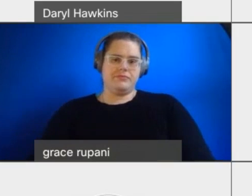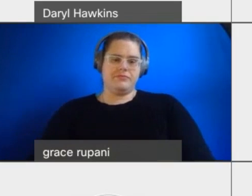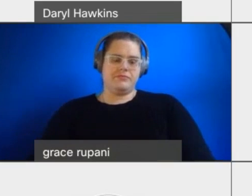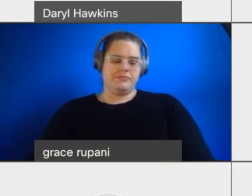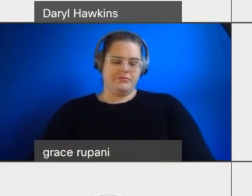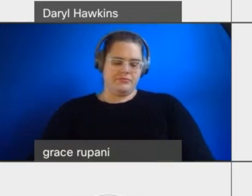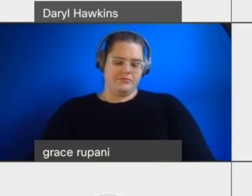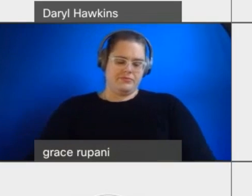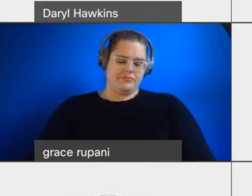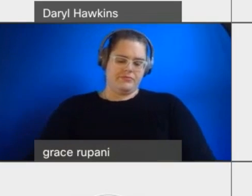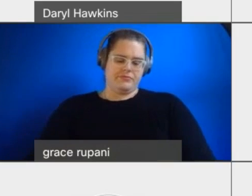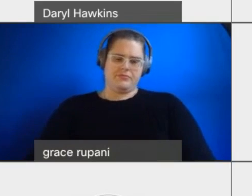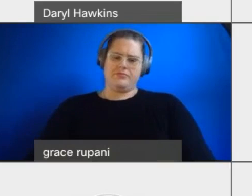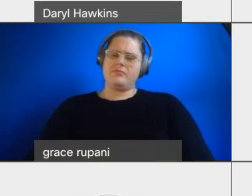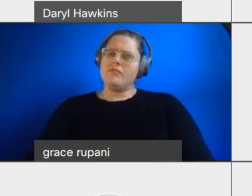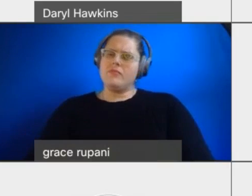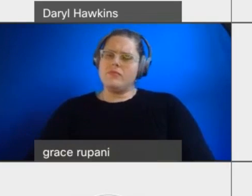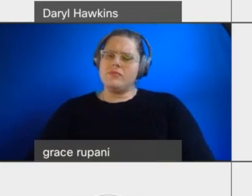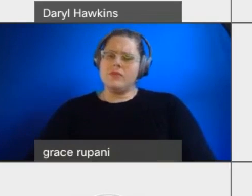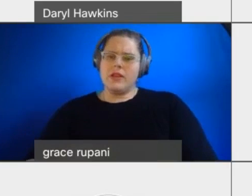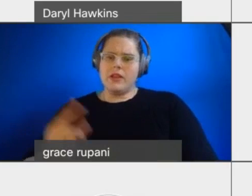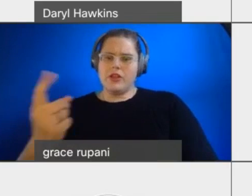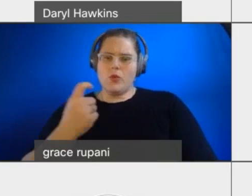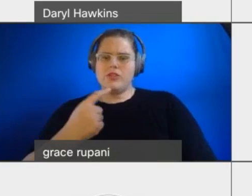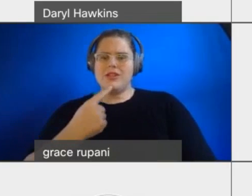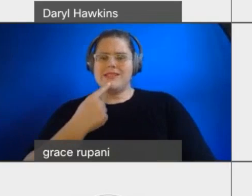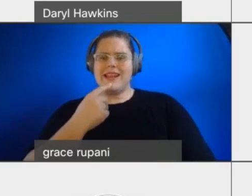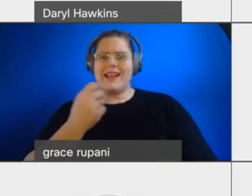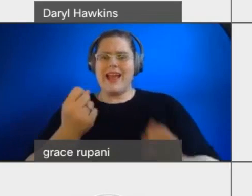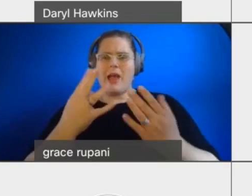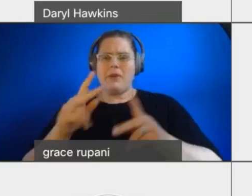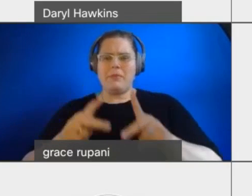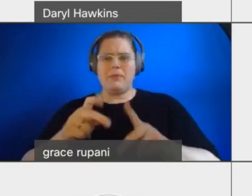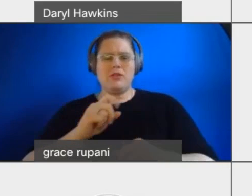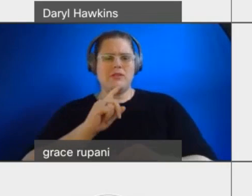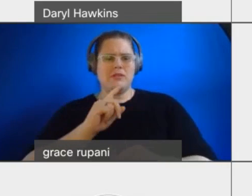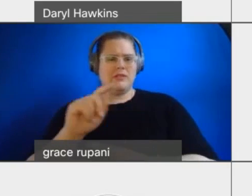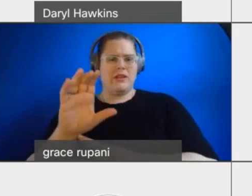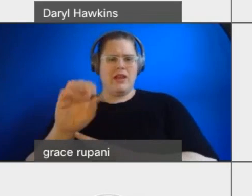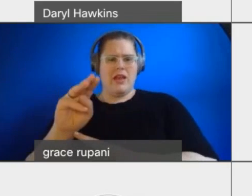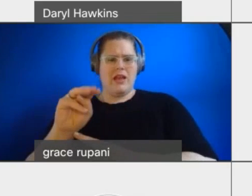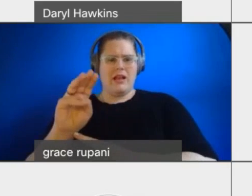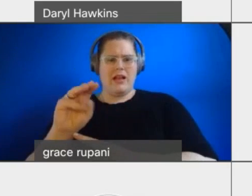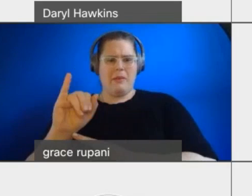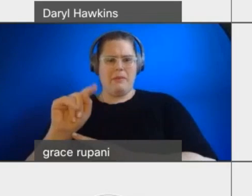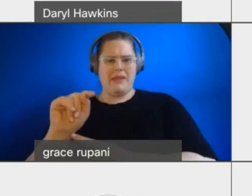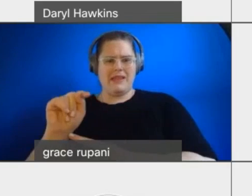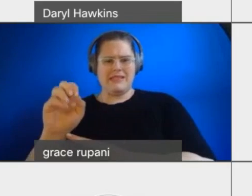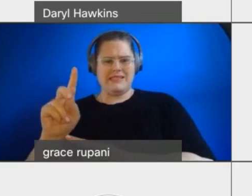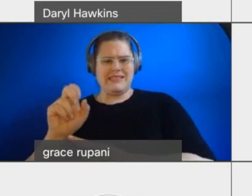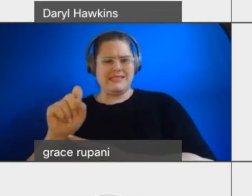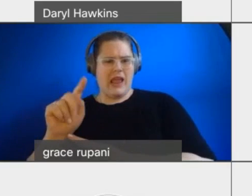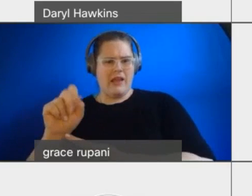There's a question, how many people are in committed status? We don't track that because whether a person is committed or not is